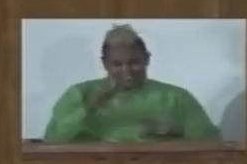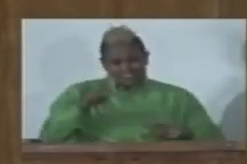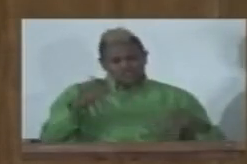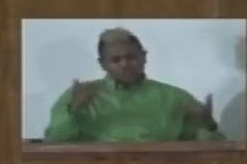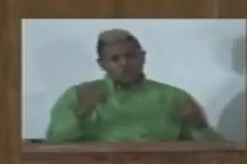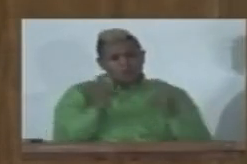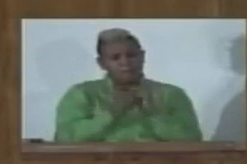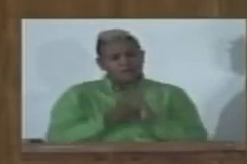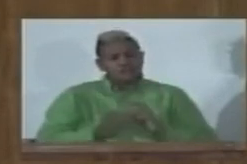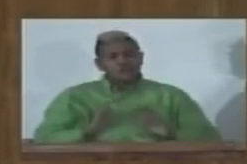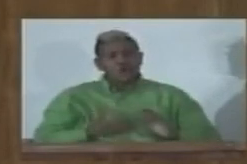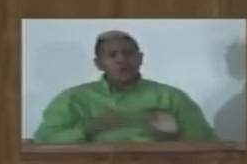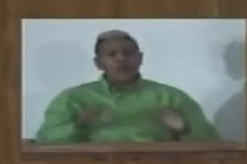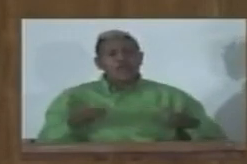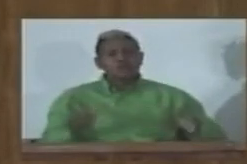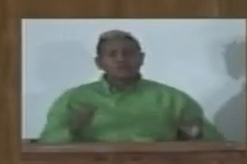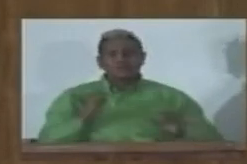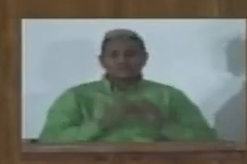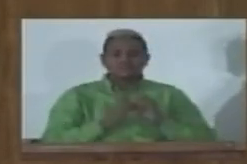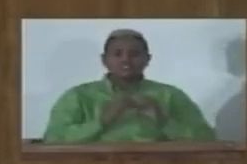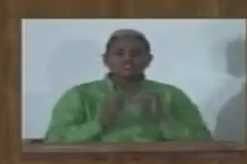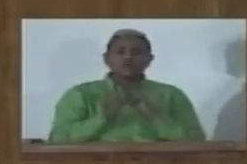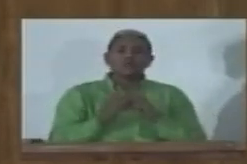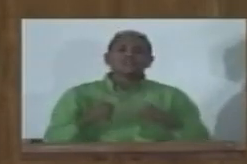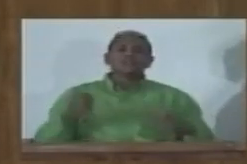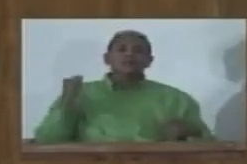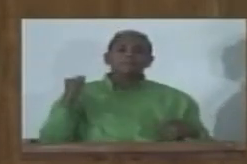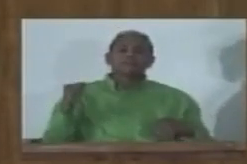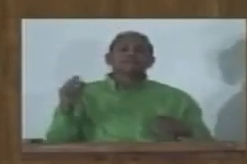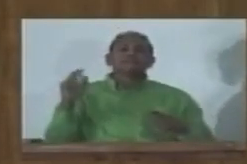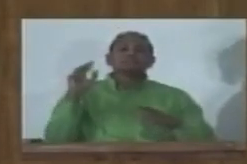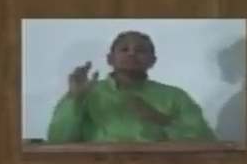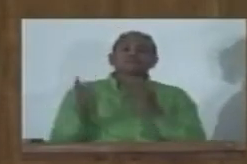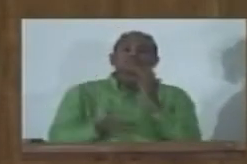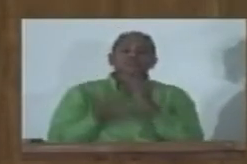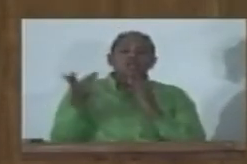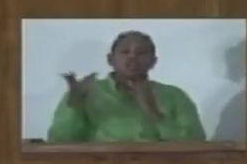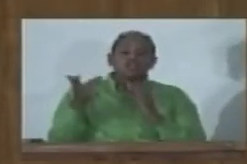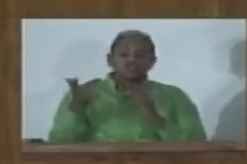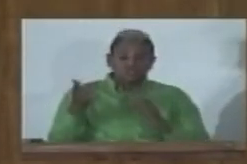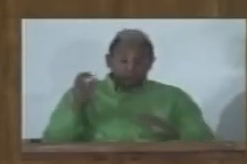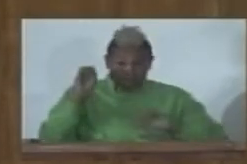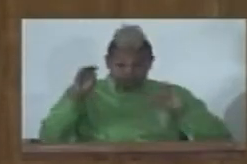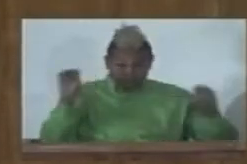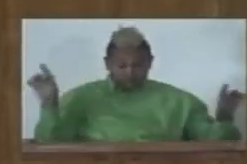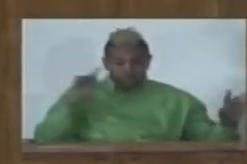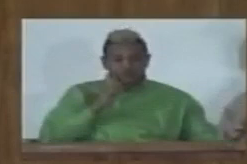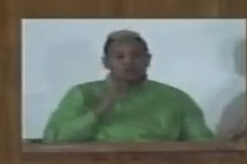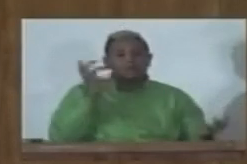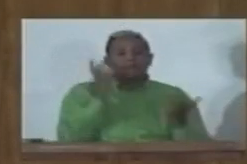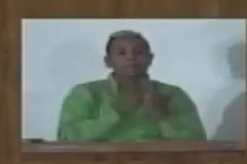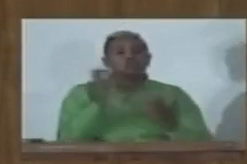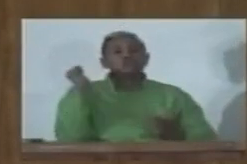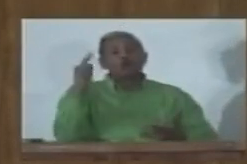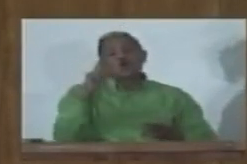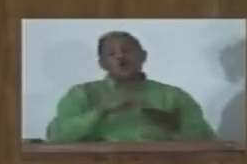modernize our classrooms with the latest digital technologies so as to cater for our learners.